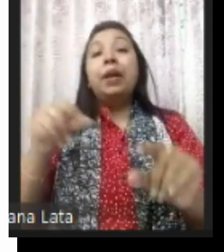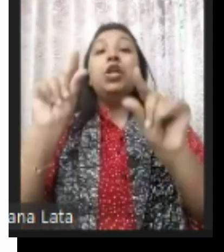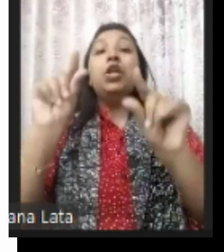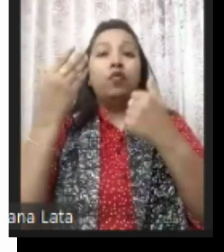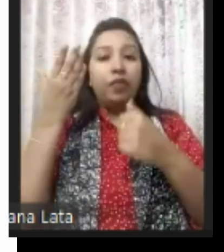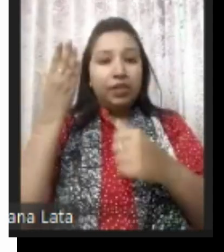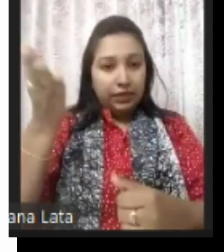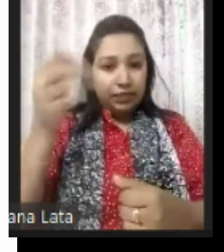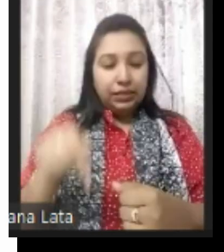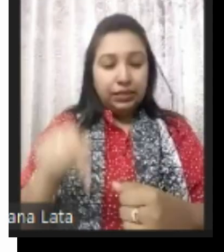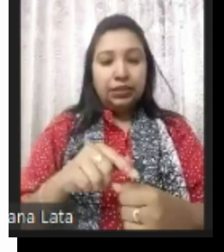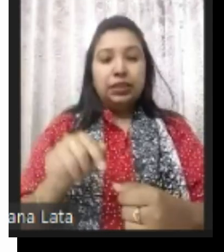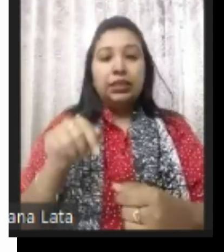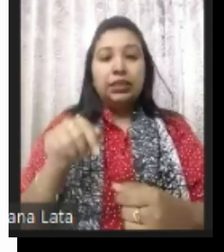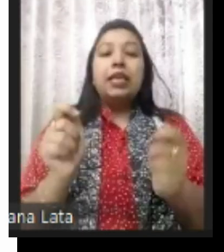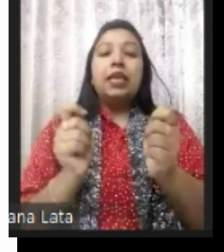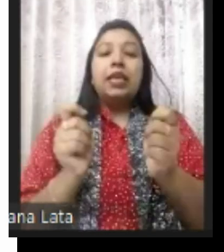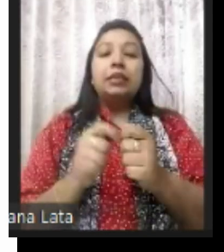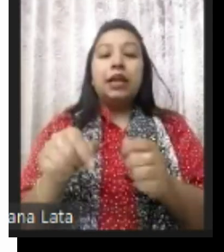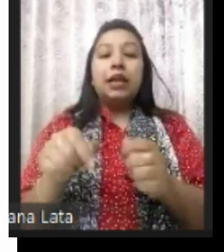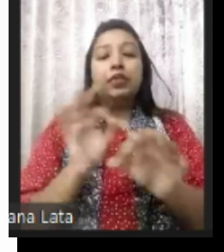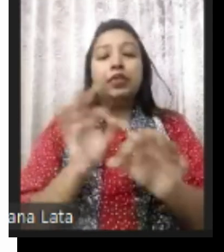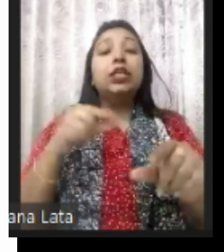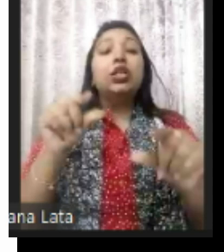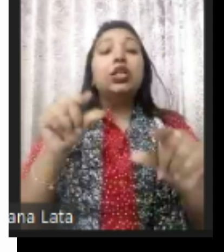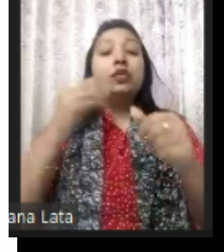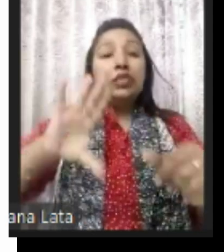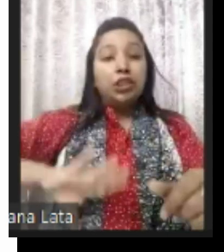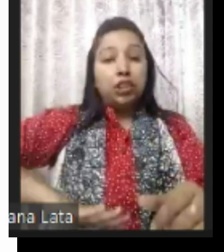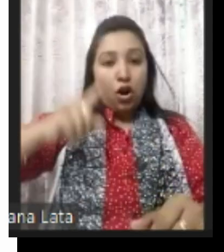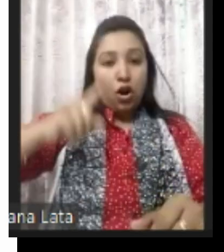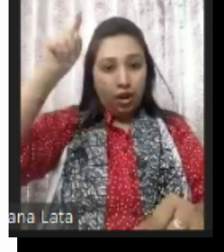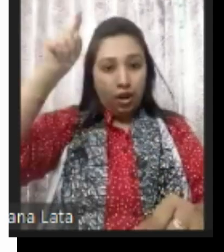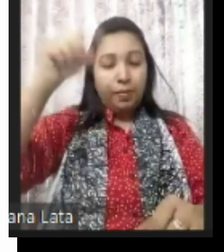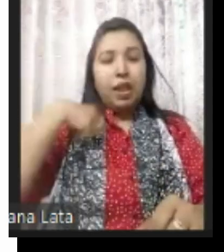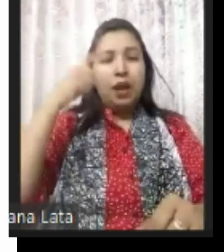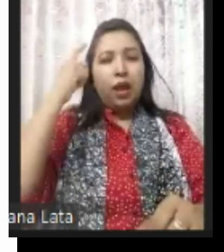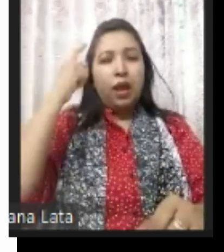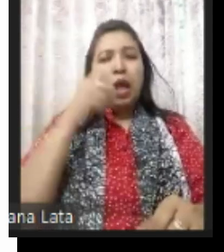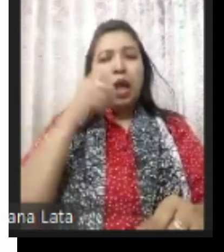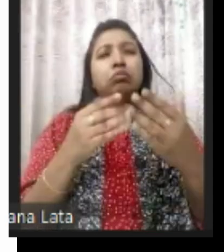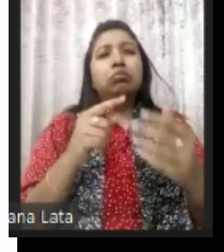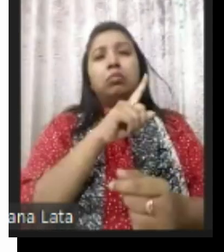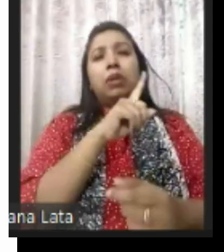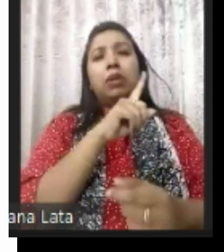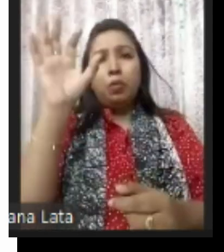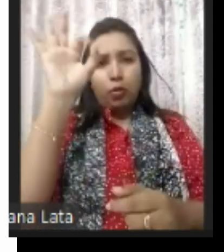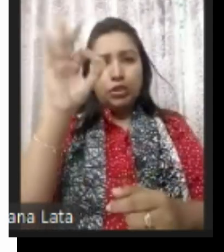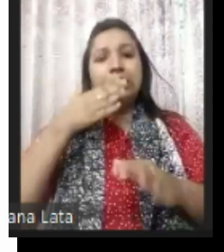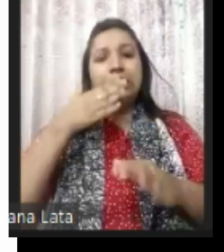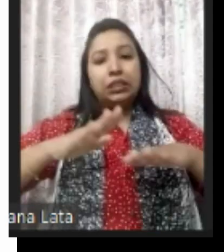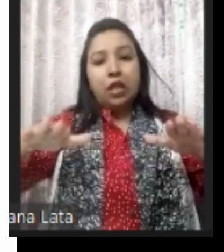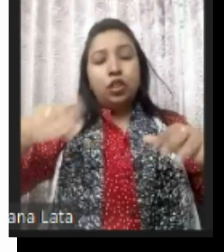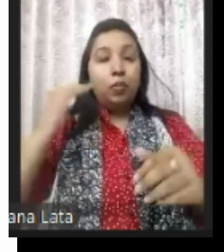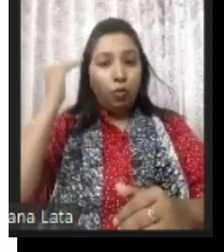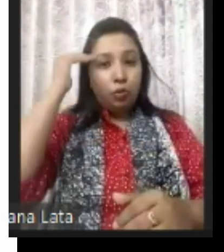we have piloted an initiative in the University of Chittagong, and almost 150 students with disabilities are studying